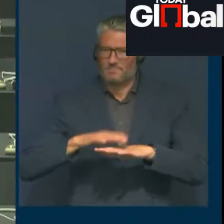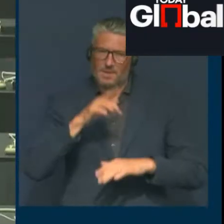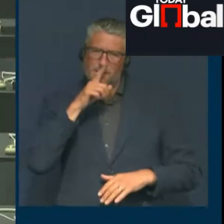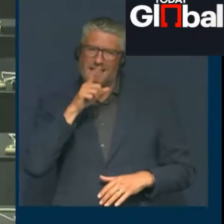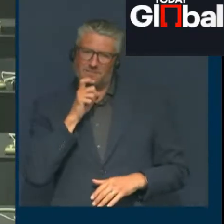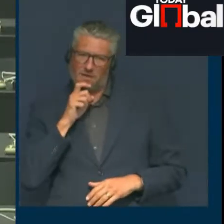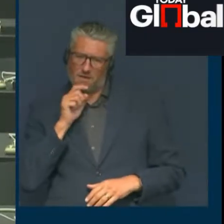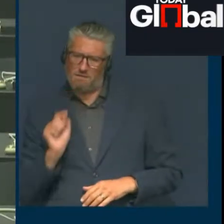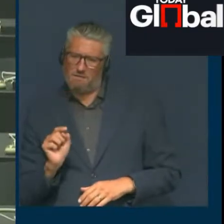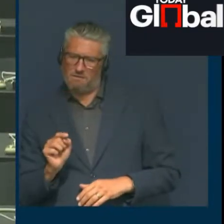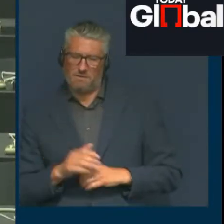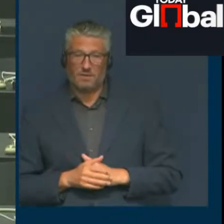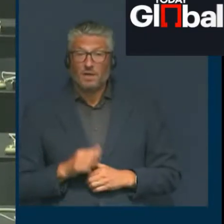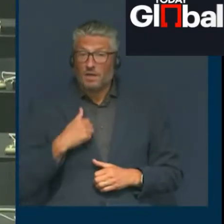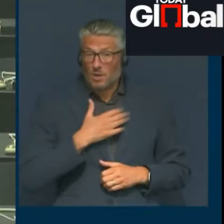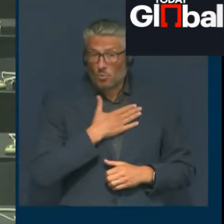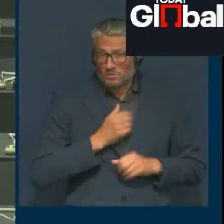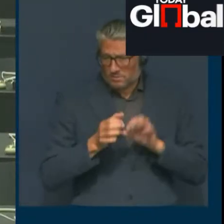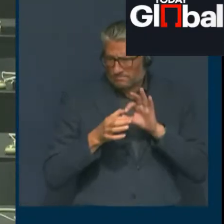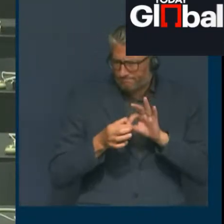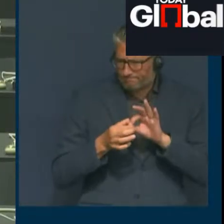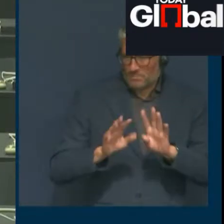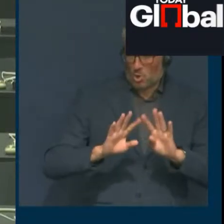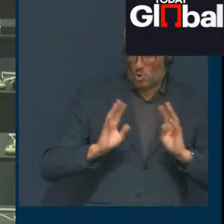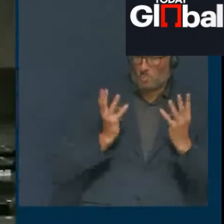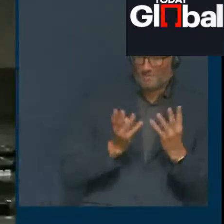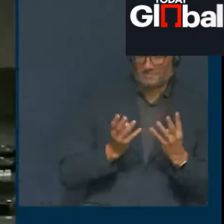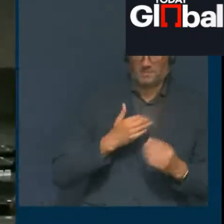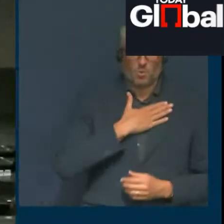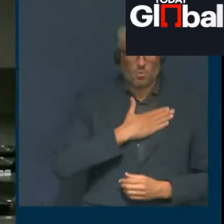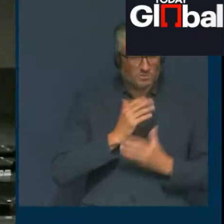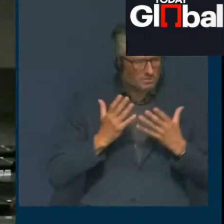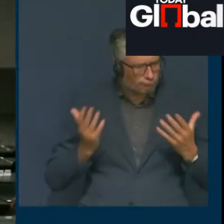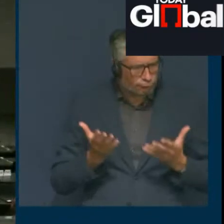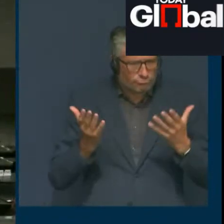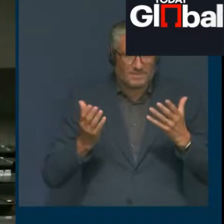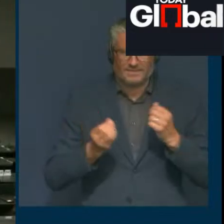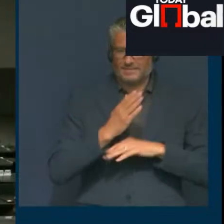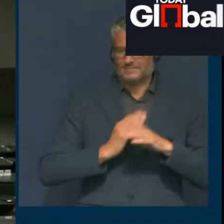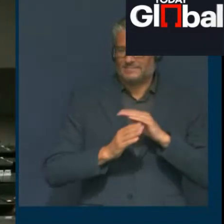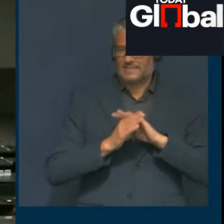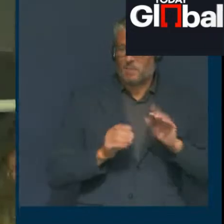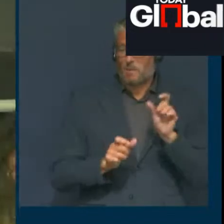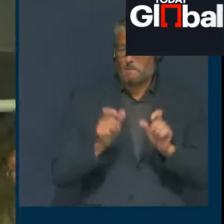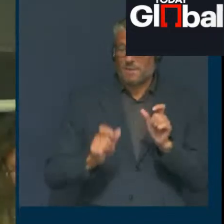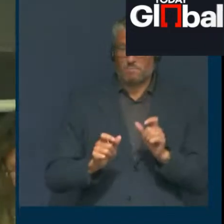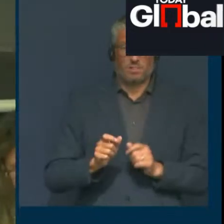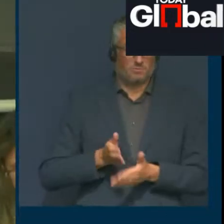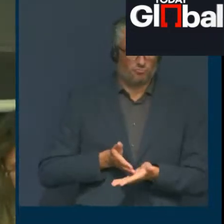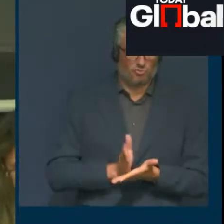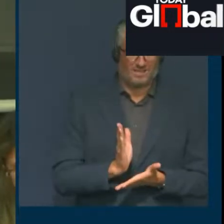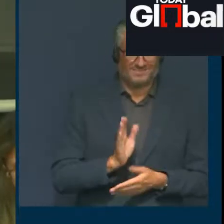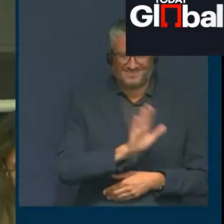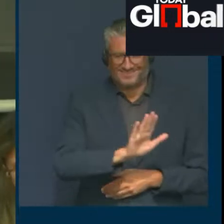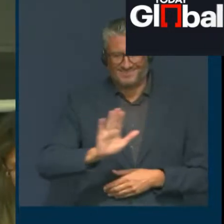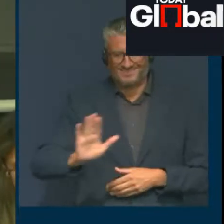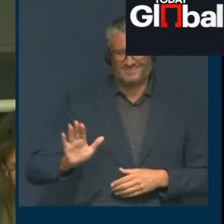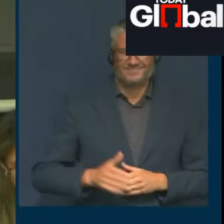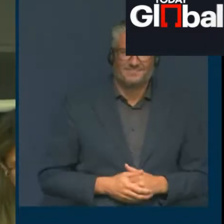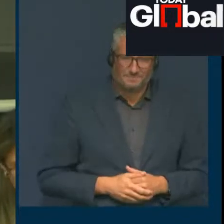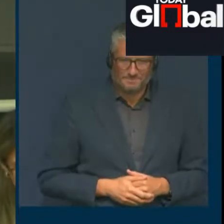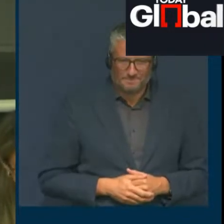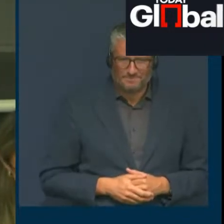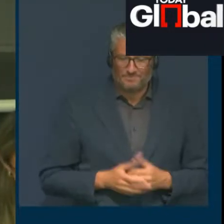so as to promote and bolster the rights of persons with disabilities. I thank you. Thank you so much for your